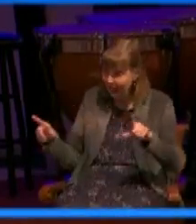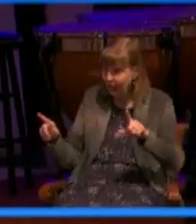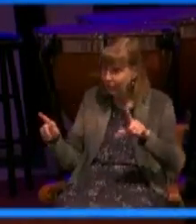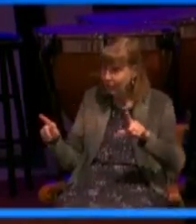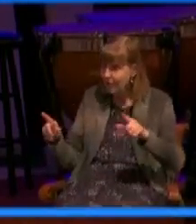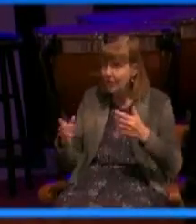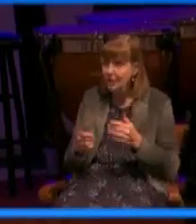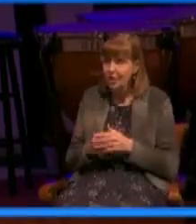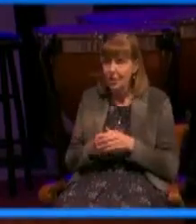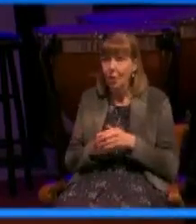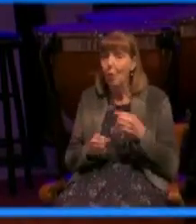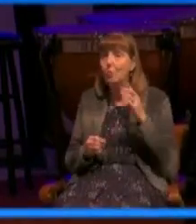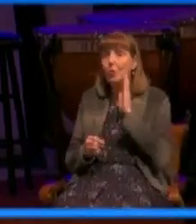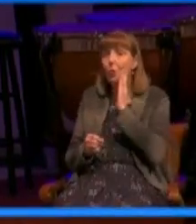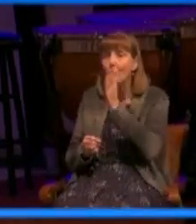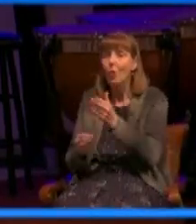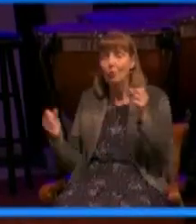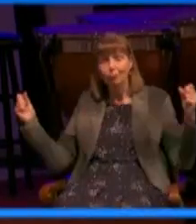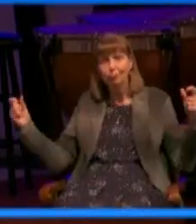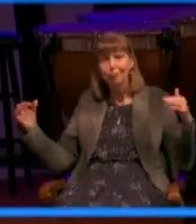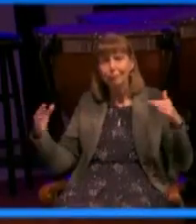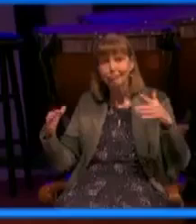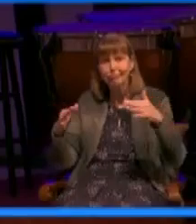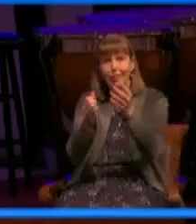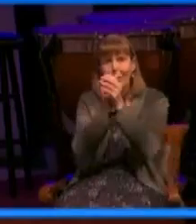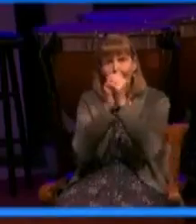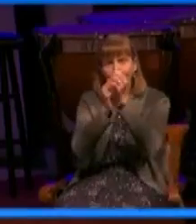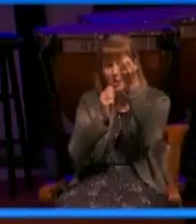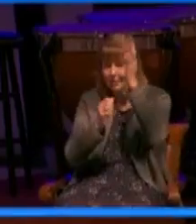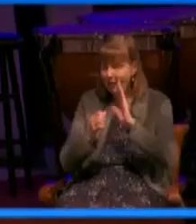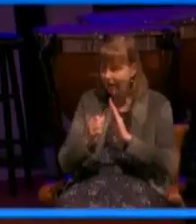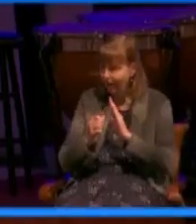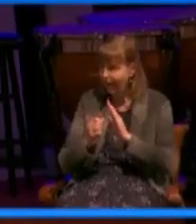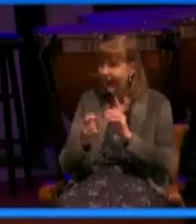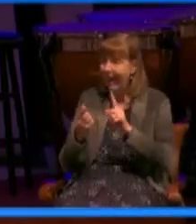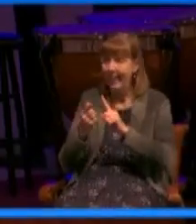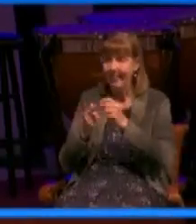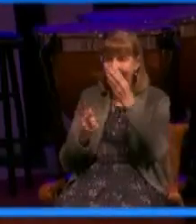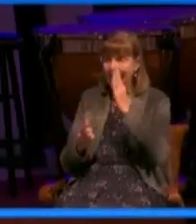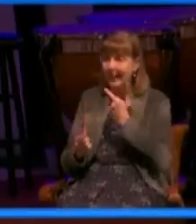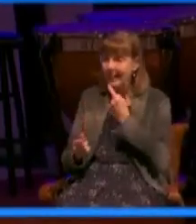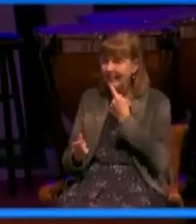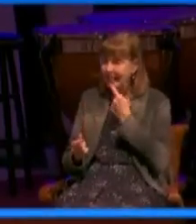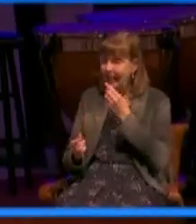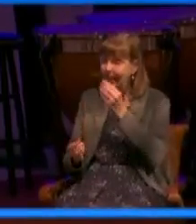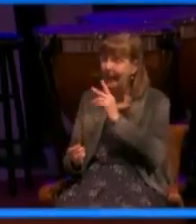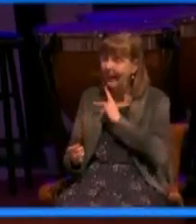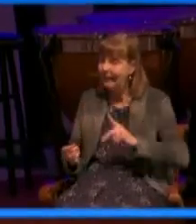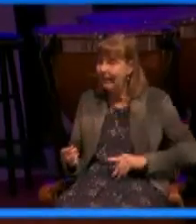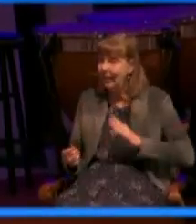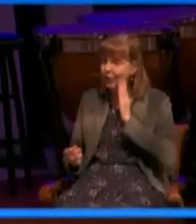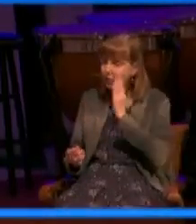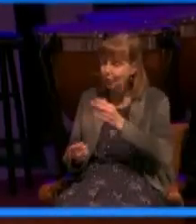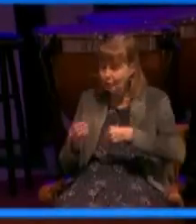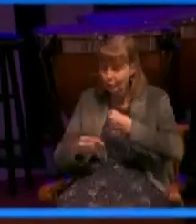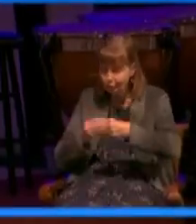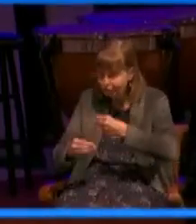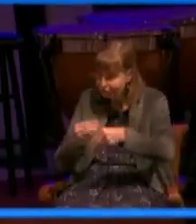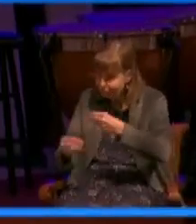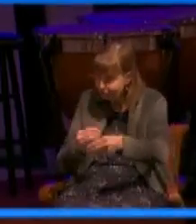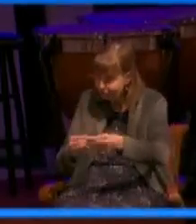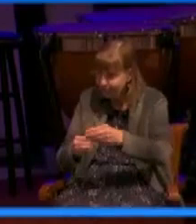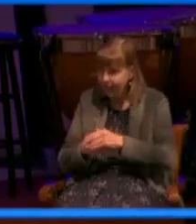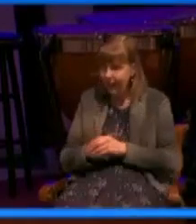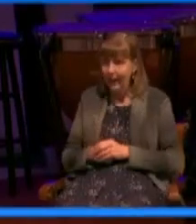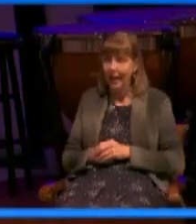in nations. And then he says, kings will come from you. About 1,000 years after Abraham, David and Saul and Solomon